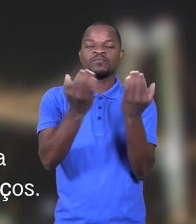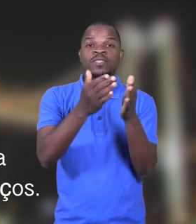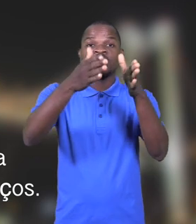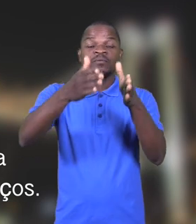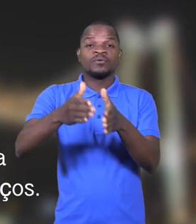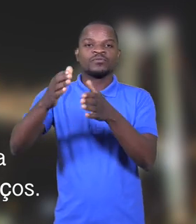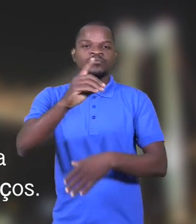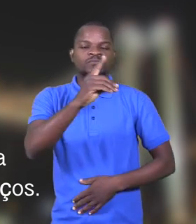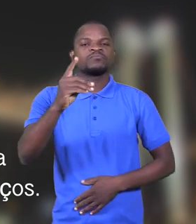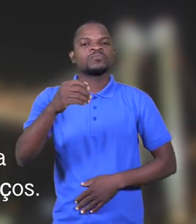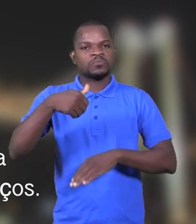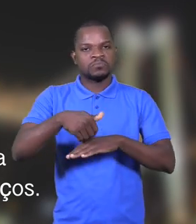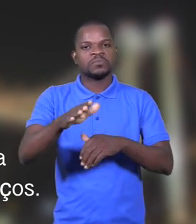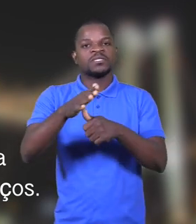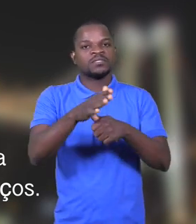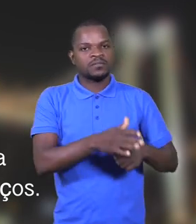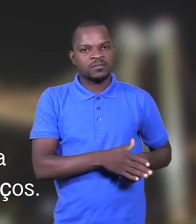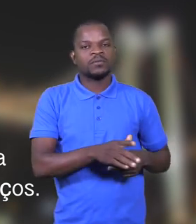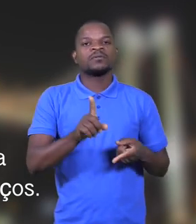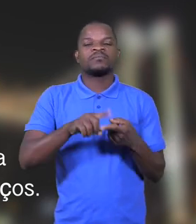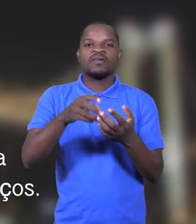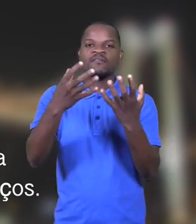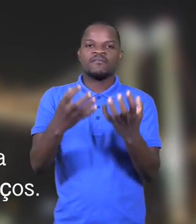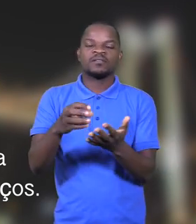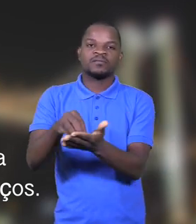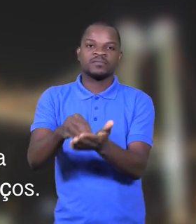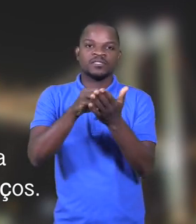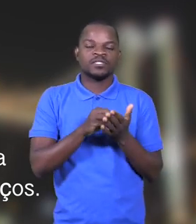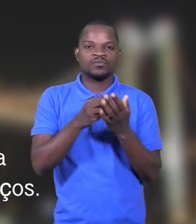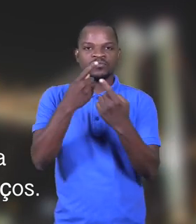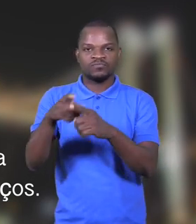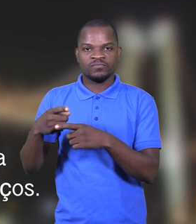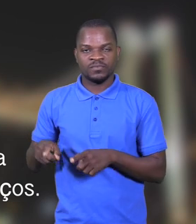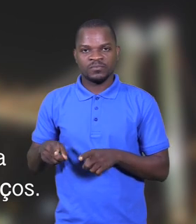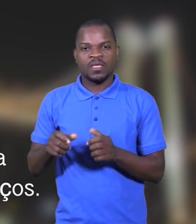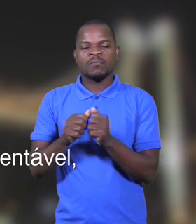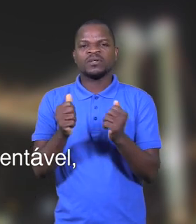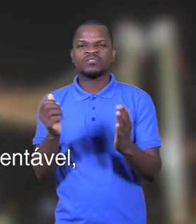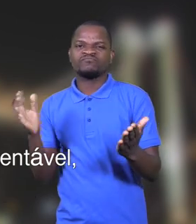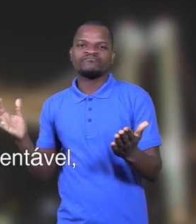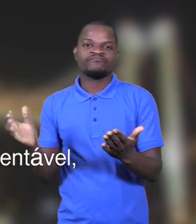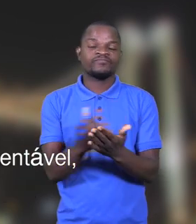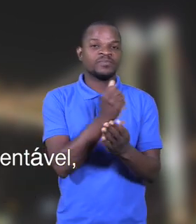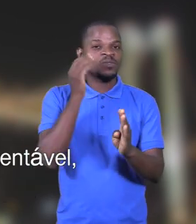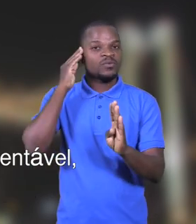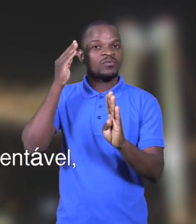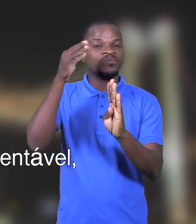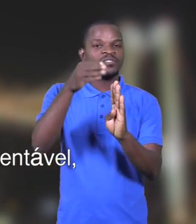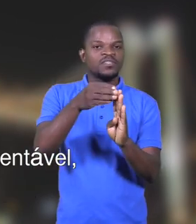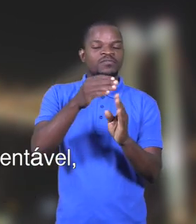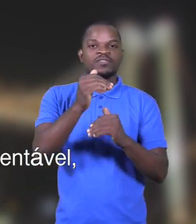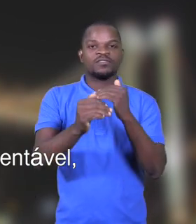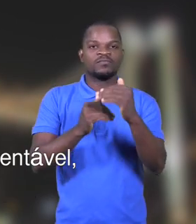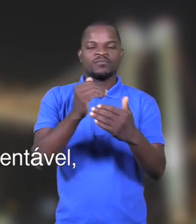disabilities face discrimination and lack of access to services. In order to reach the Sustainable